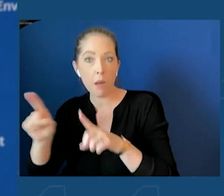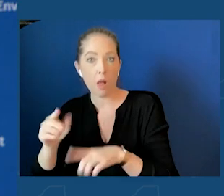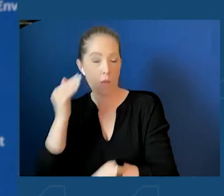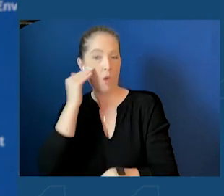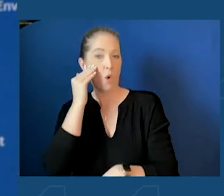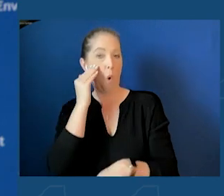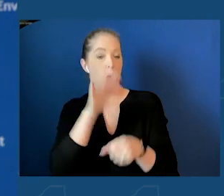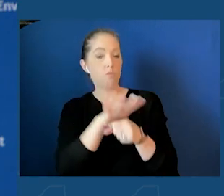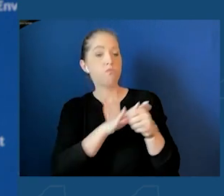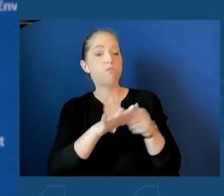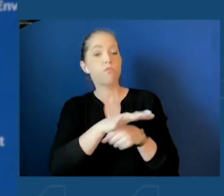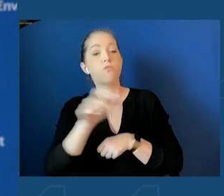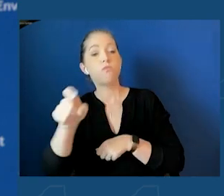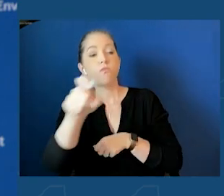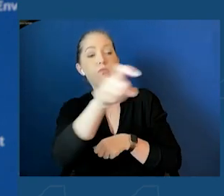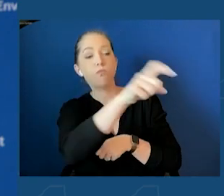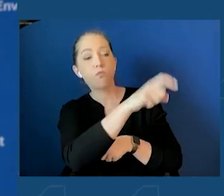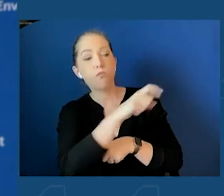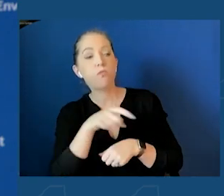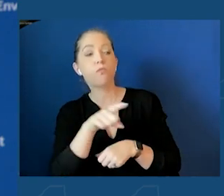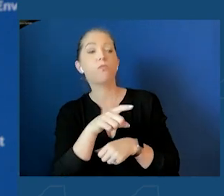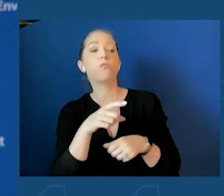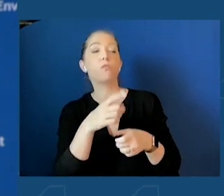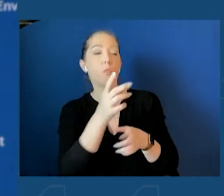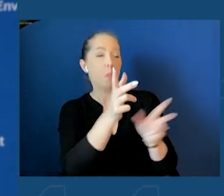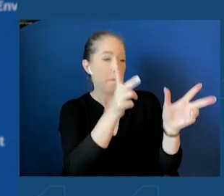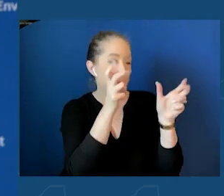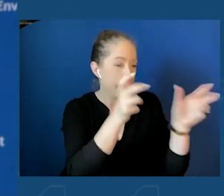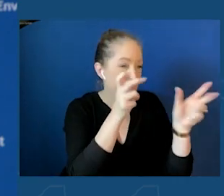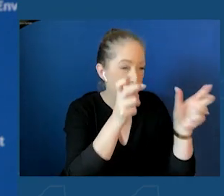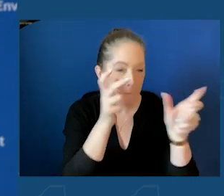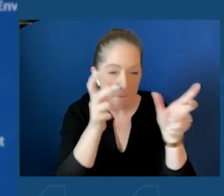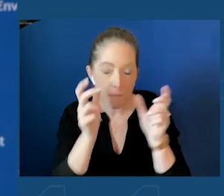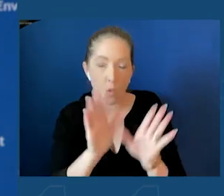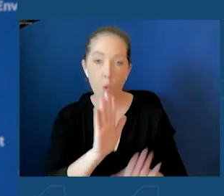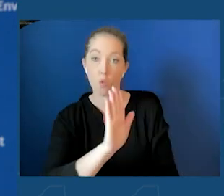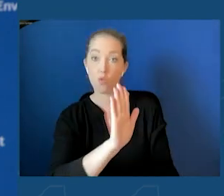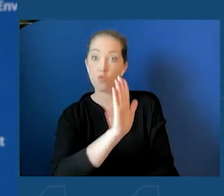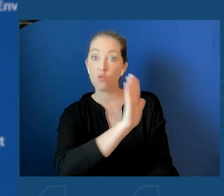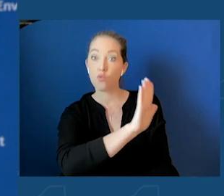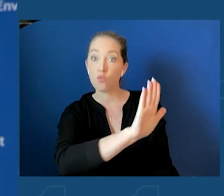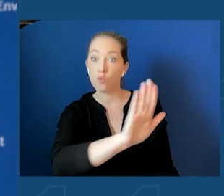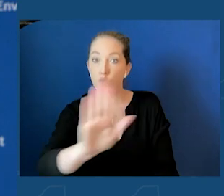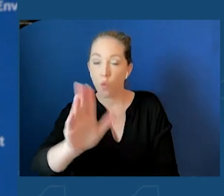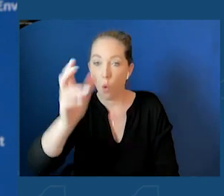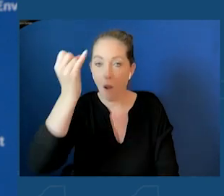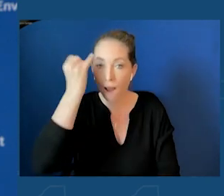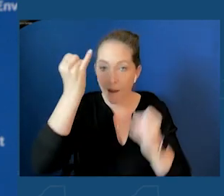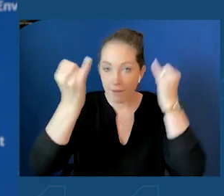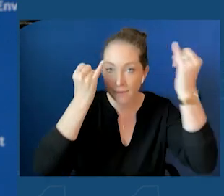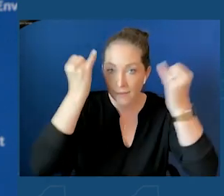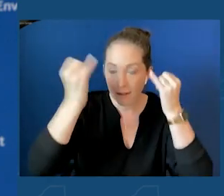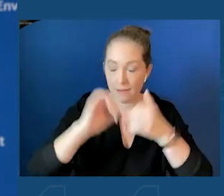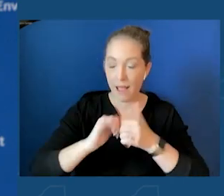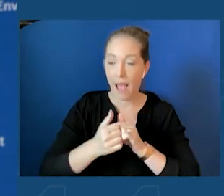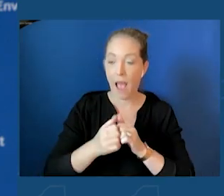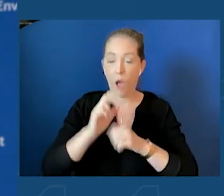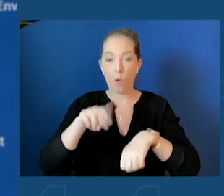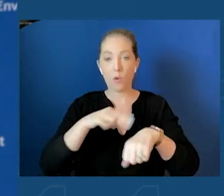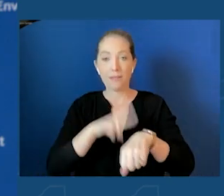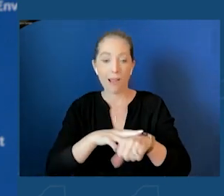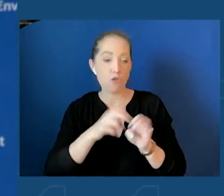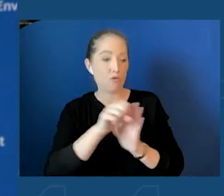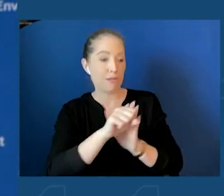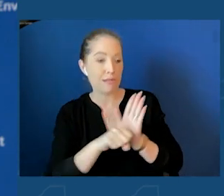and virtual tools to get all the ideas you have on how we can lead this nation and lead our state into a better future for